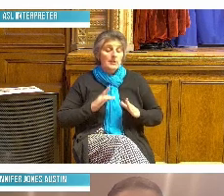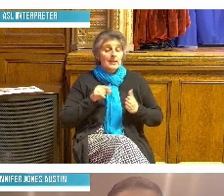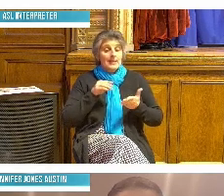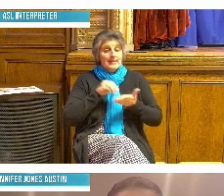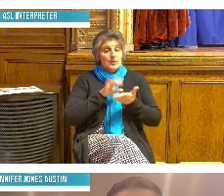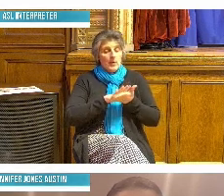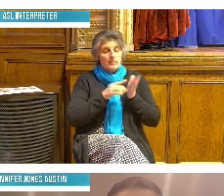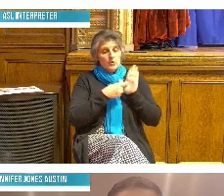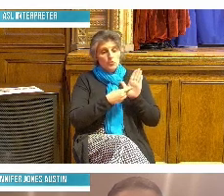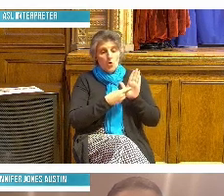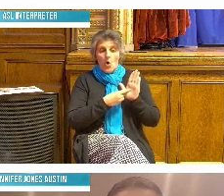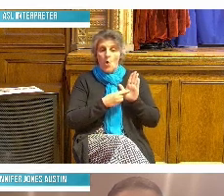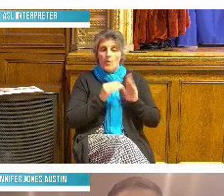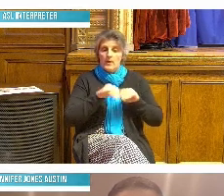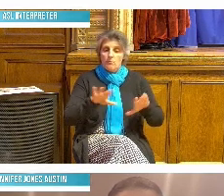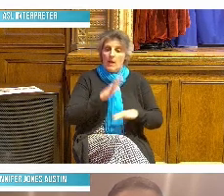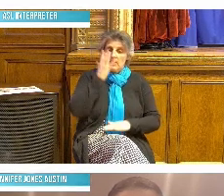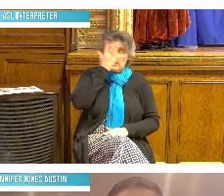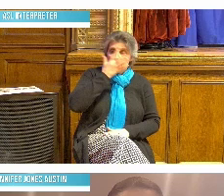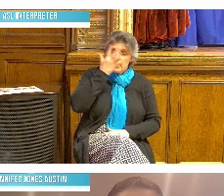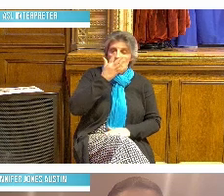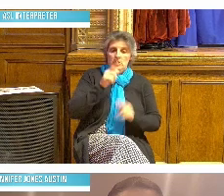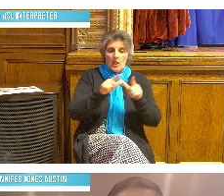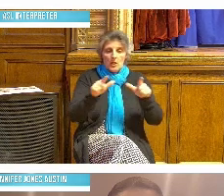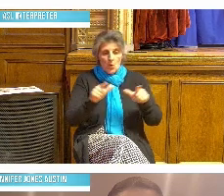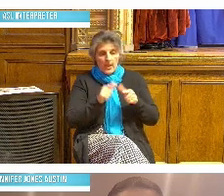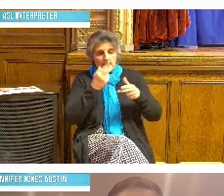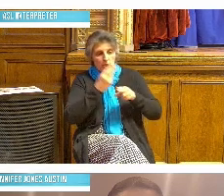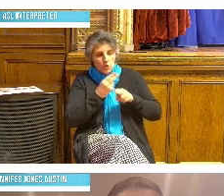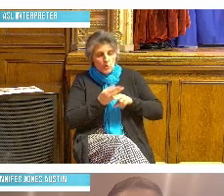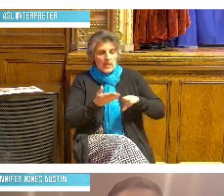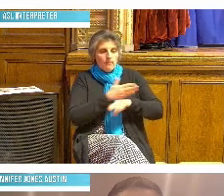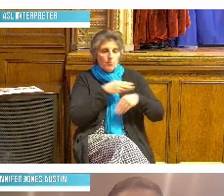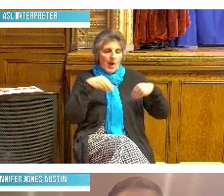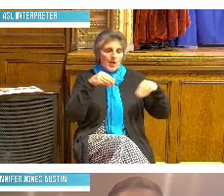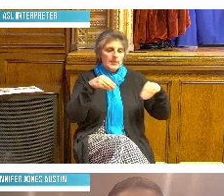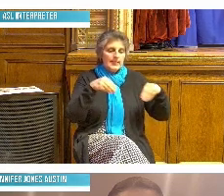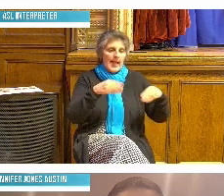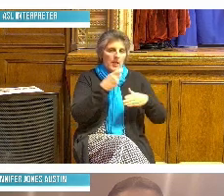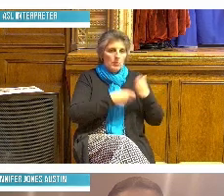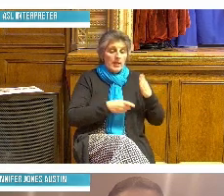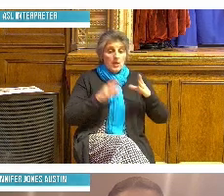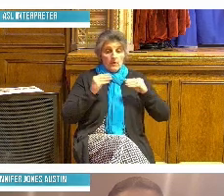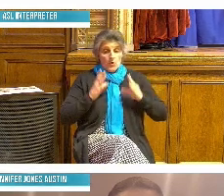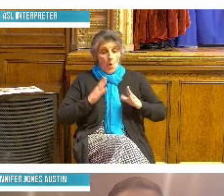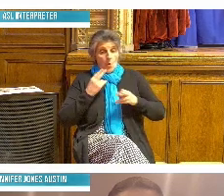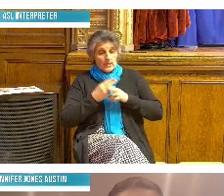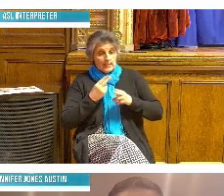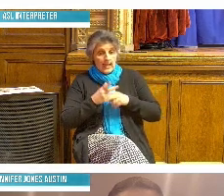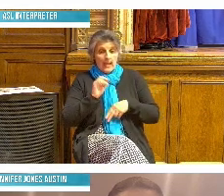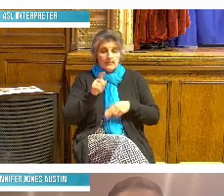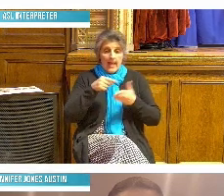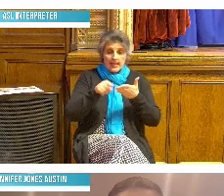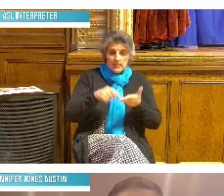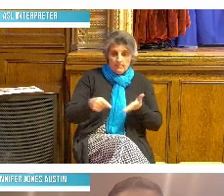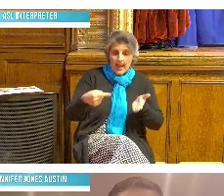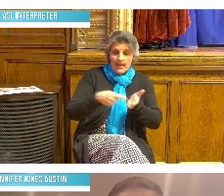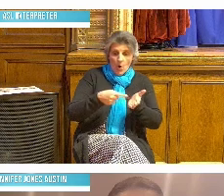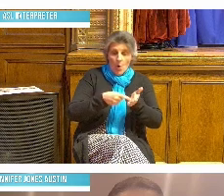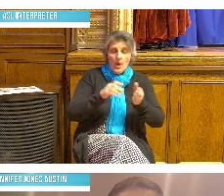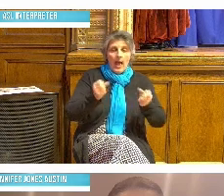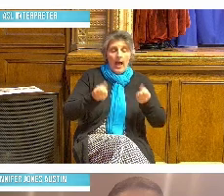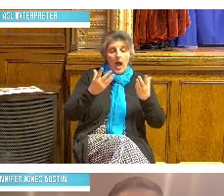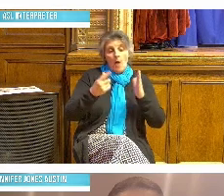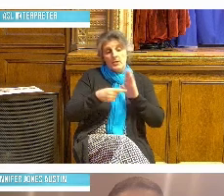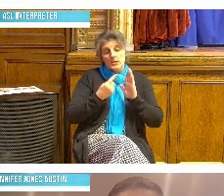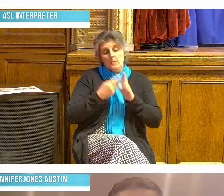the property's appearance, location, use, and prior sales price, the owner's name along with taxes paid and owed, and the number and